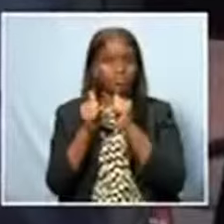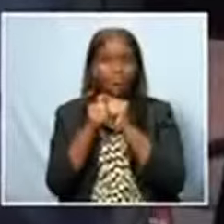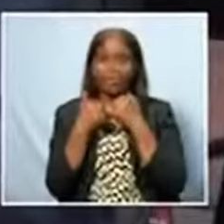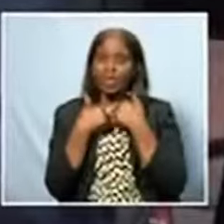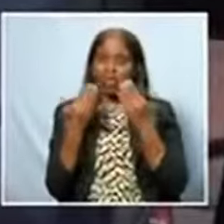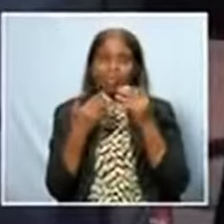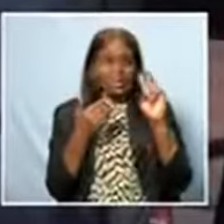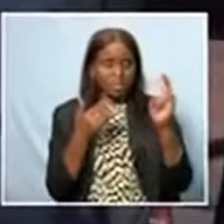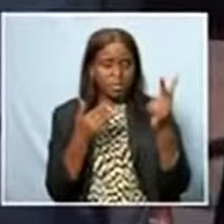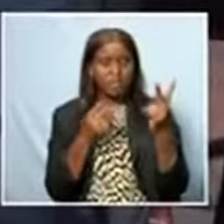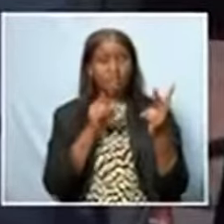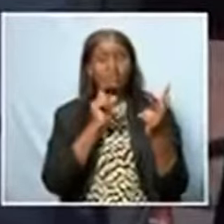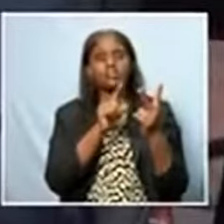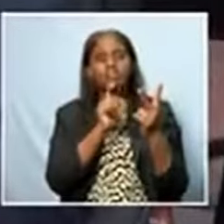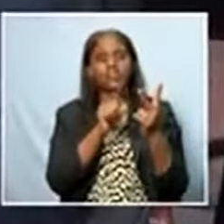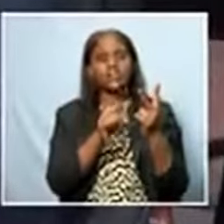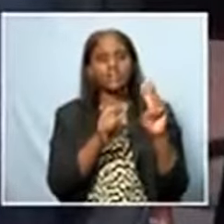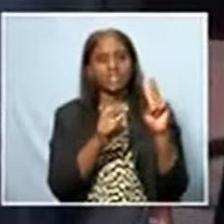The second